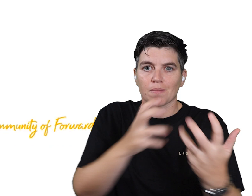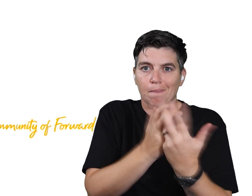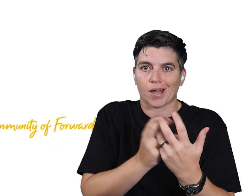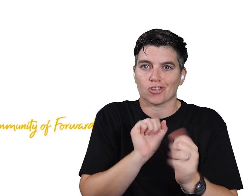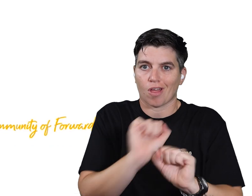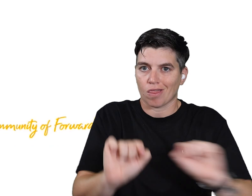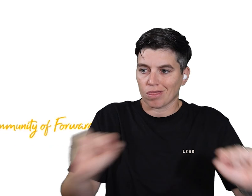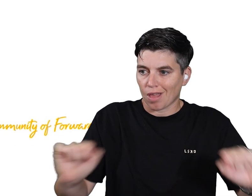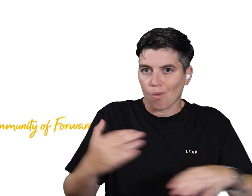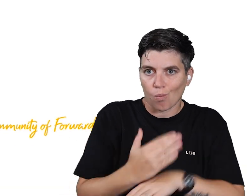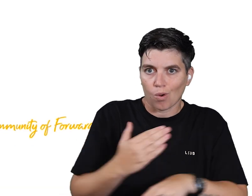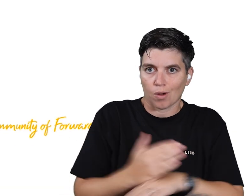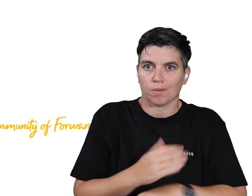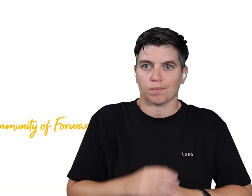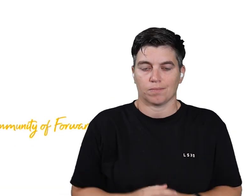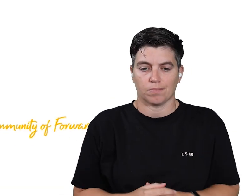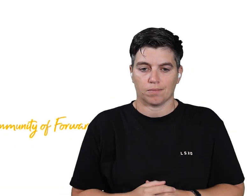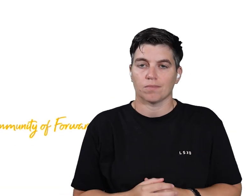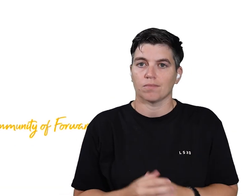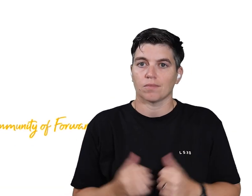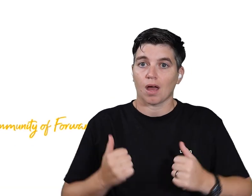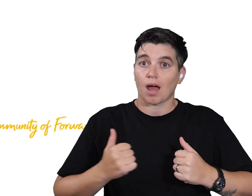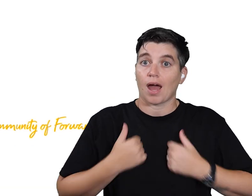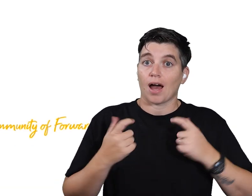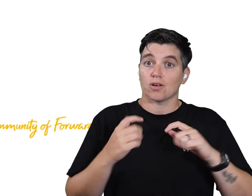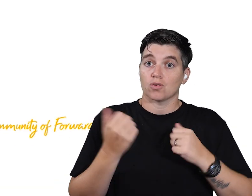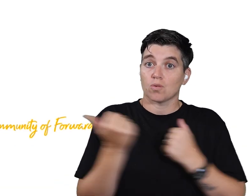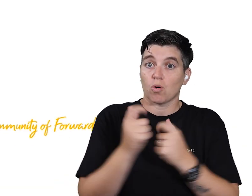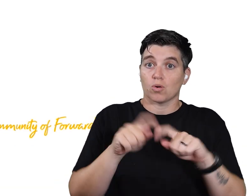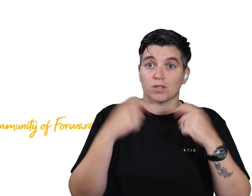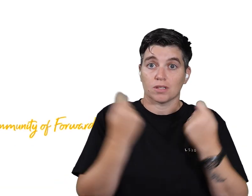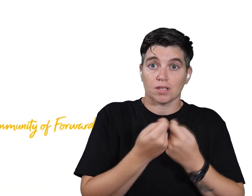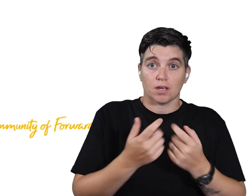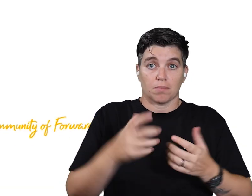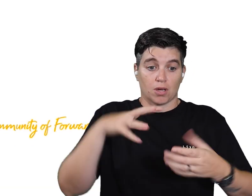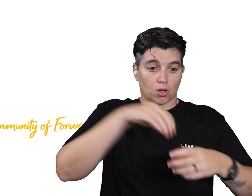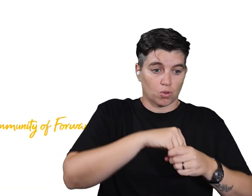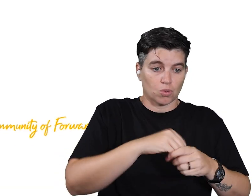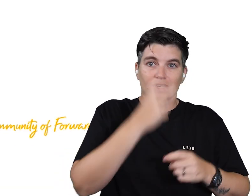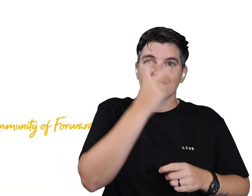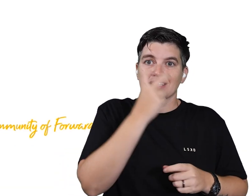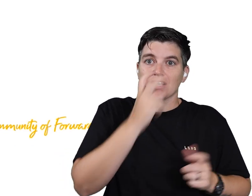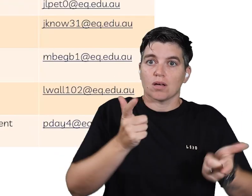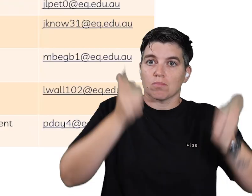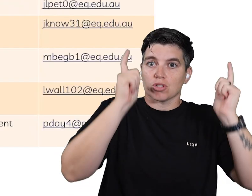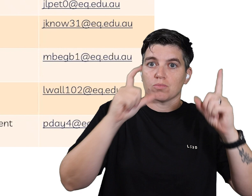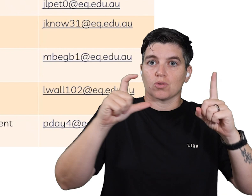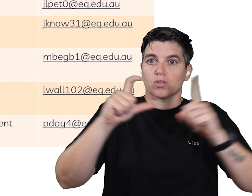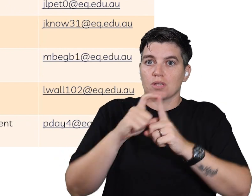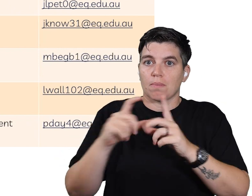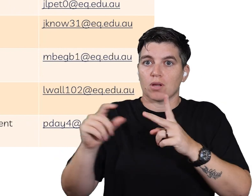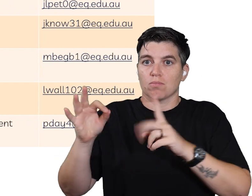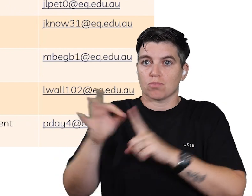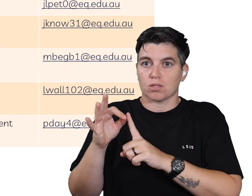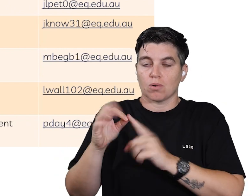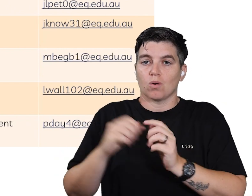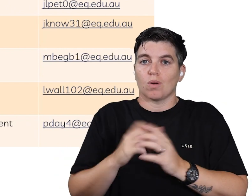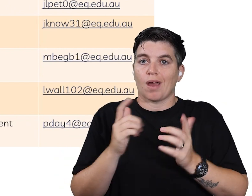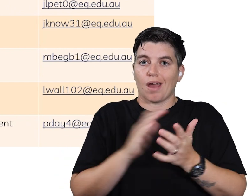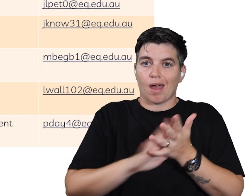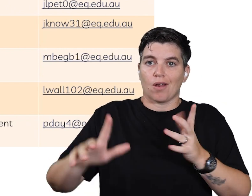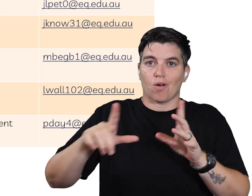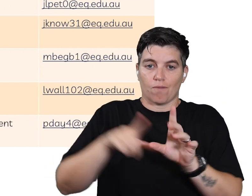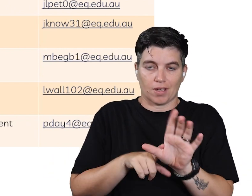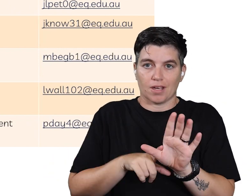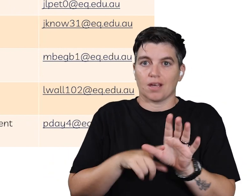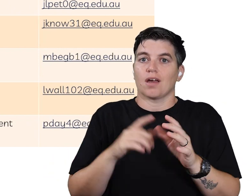individual. Our diverse support team encompasses a senior school principal, deputy principals, heads of